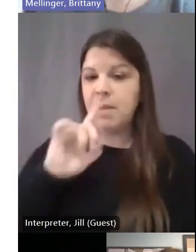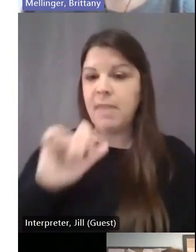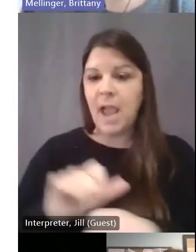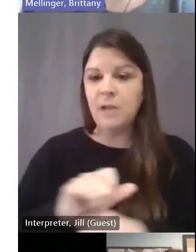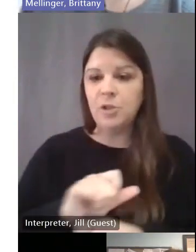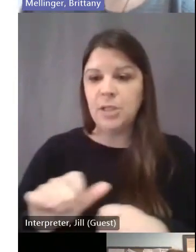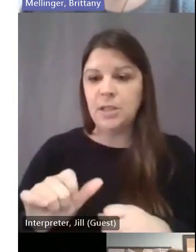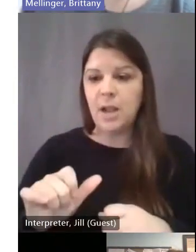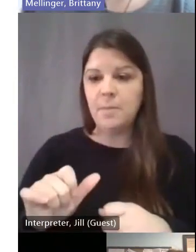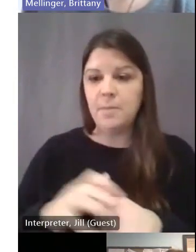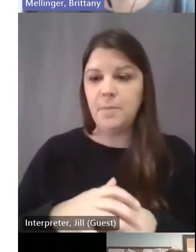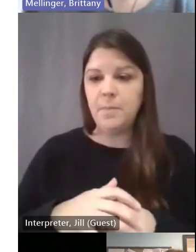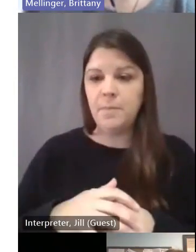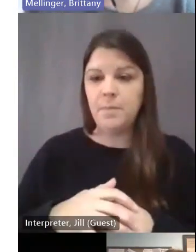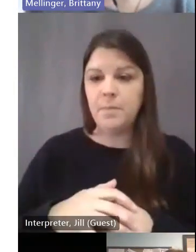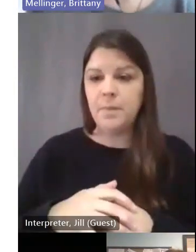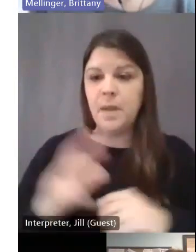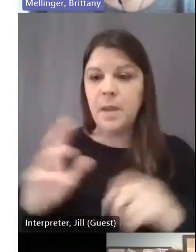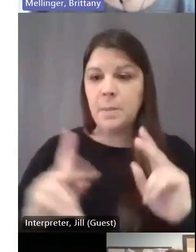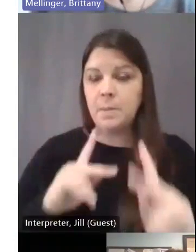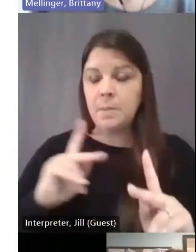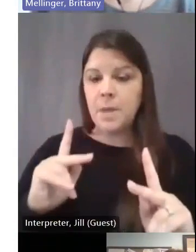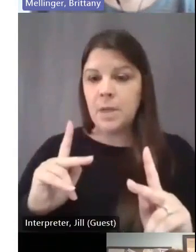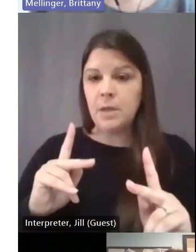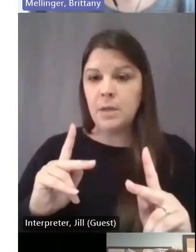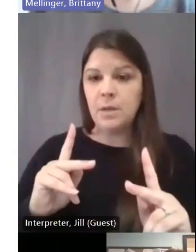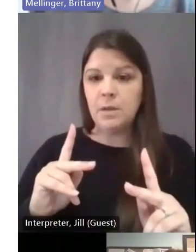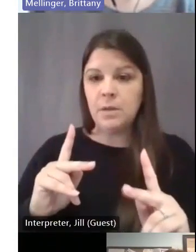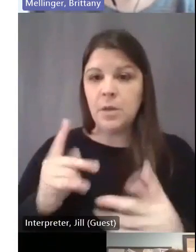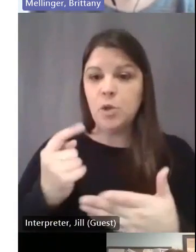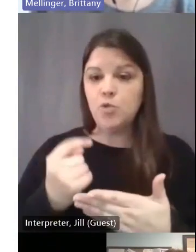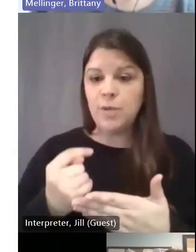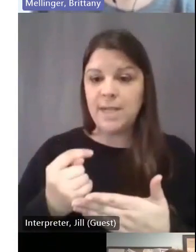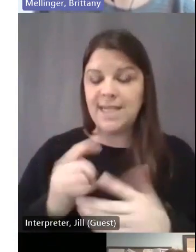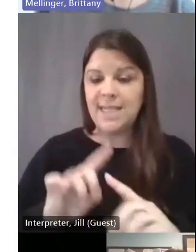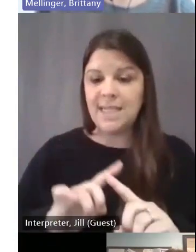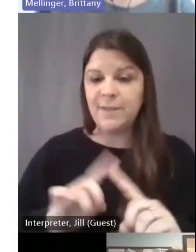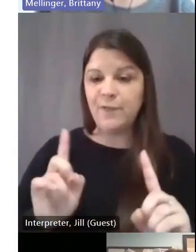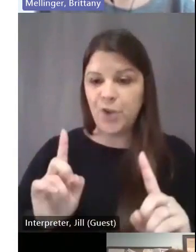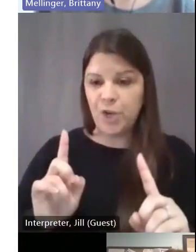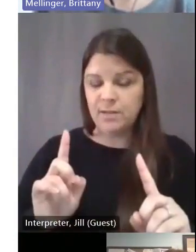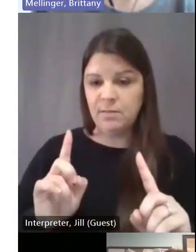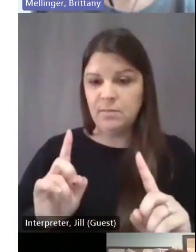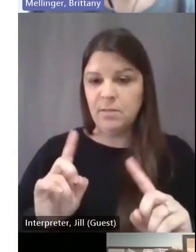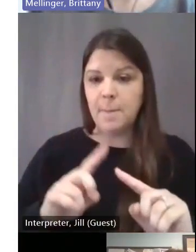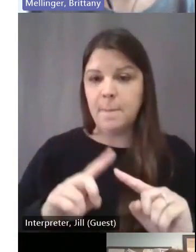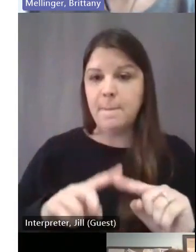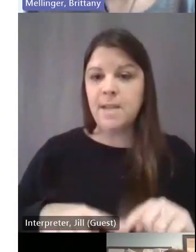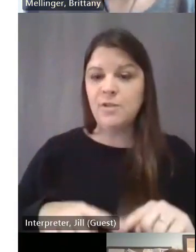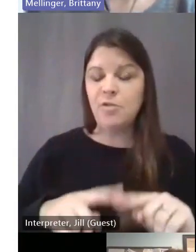is sometimes people may be treated differently based on